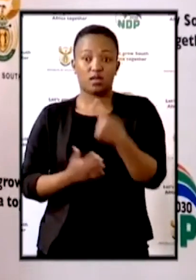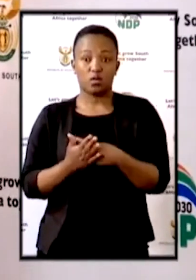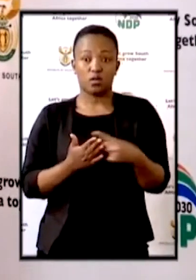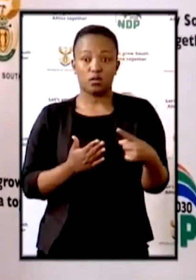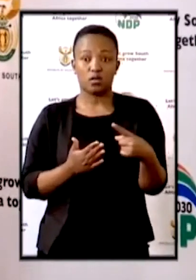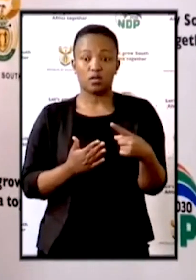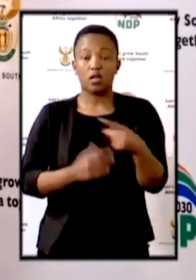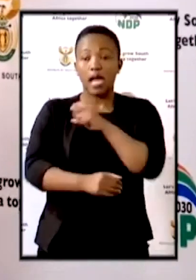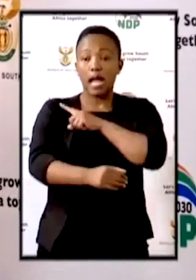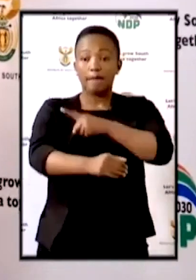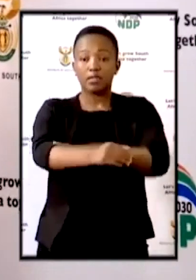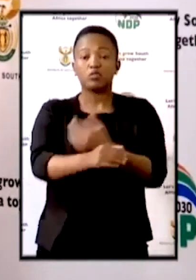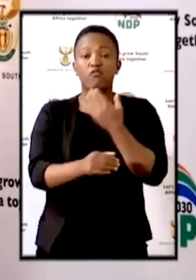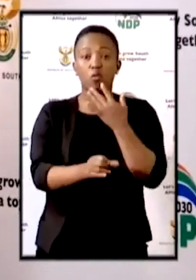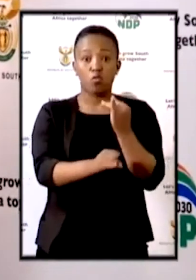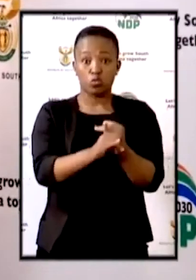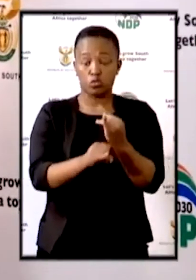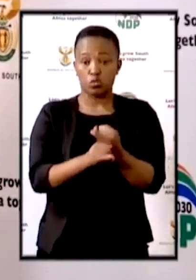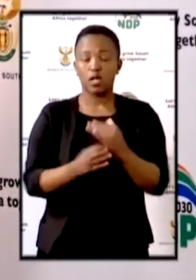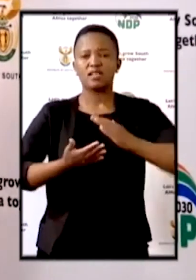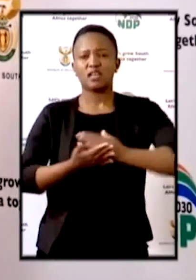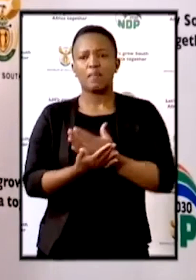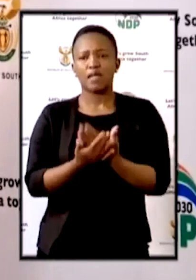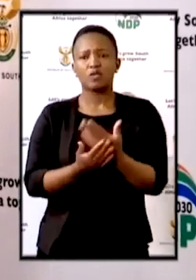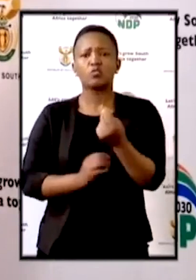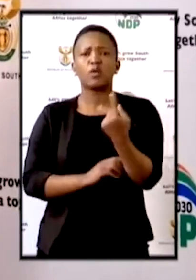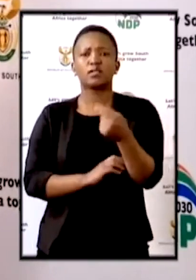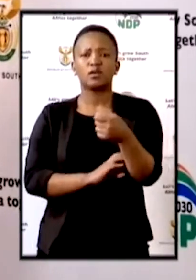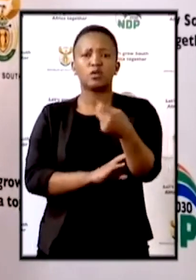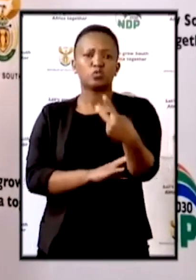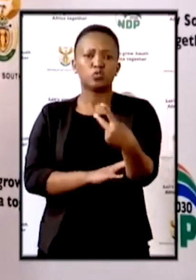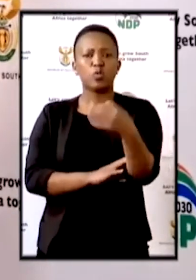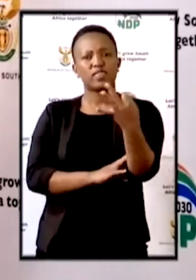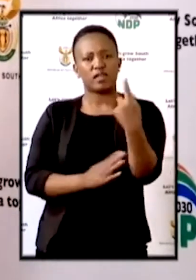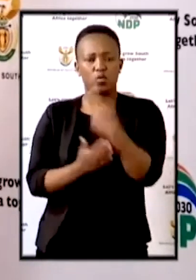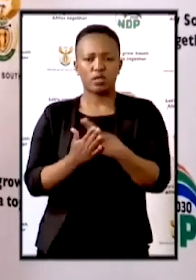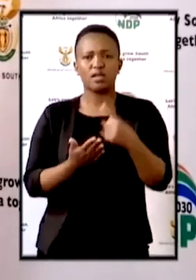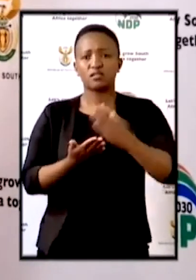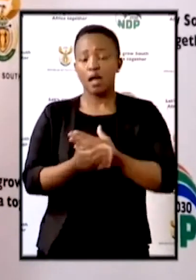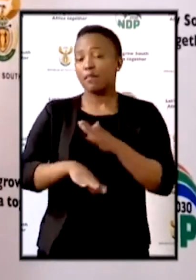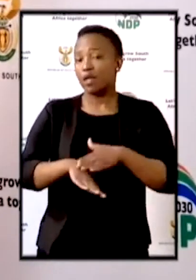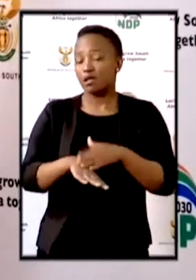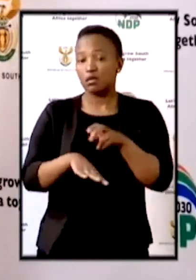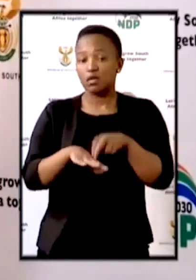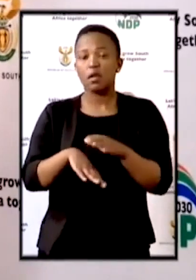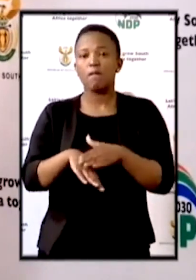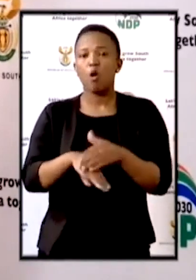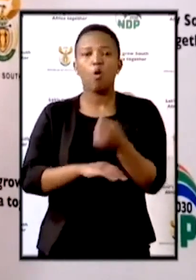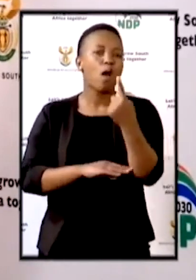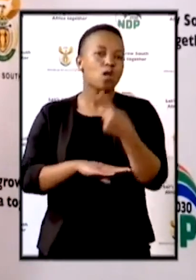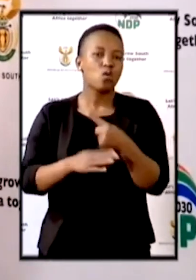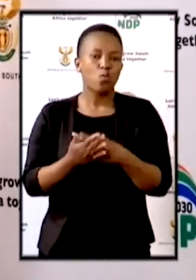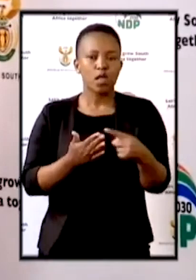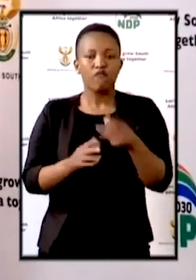the institutions. Some institutions will be able to do it in 2 weeks, but others may need a week more to be able to